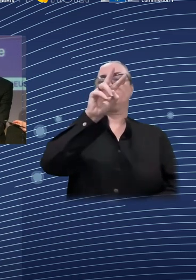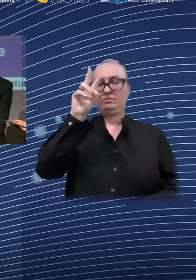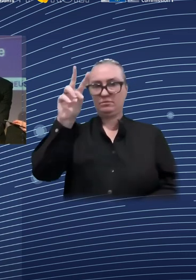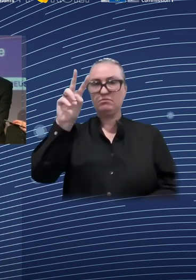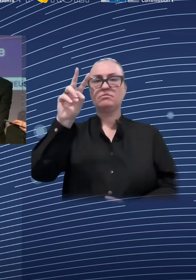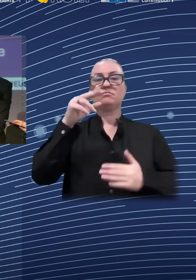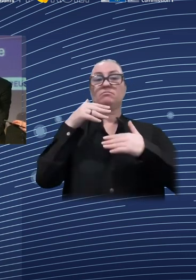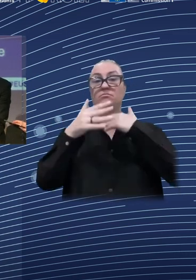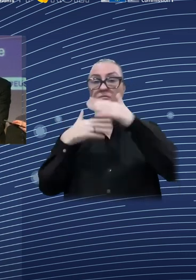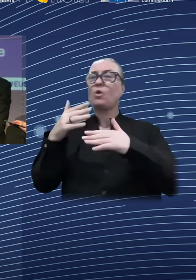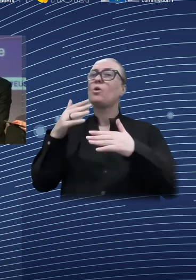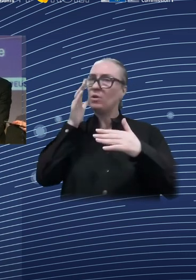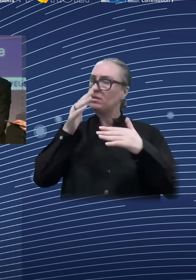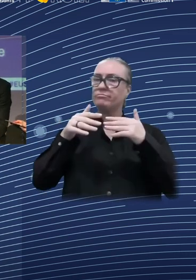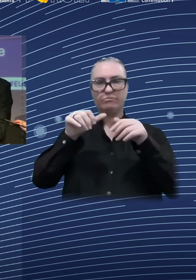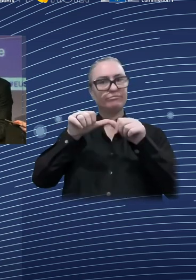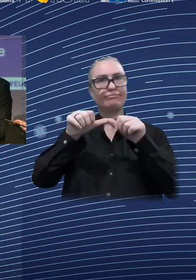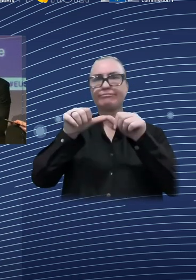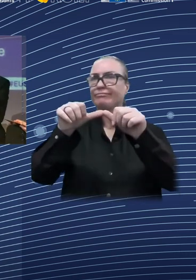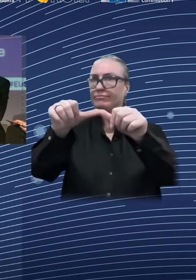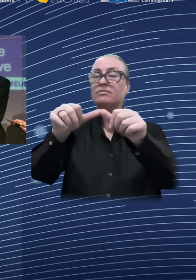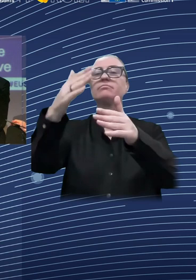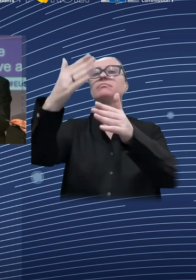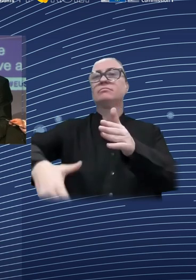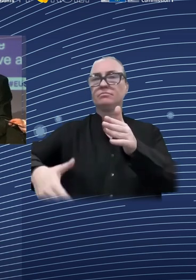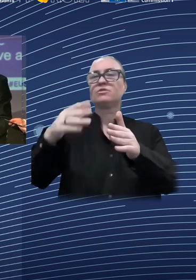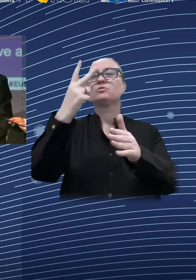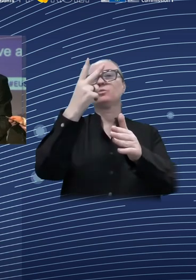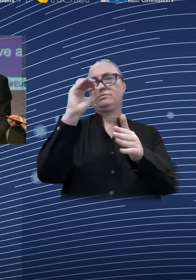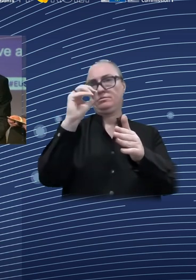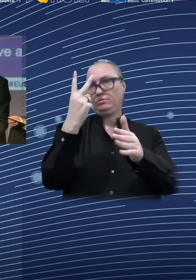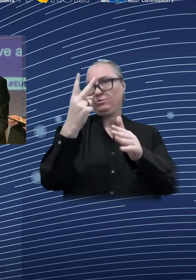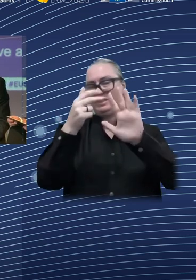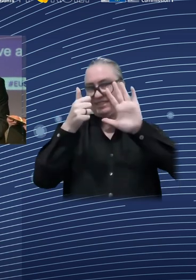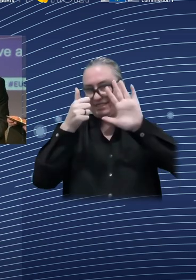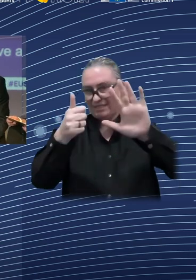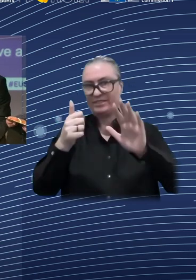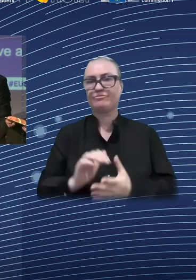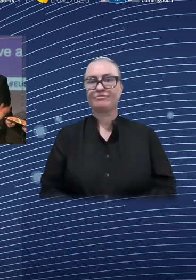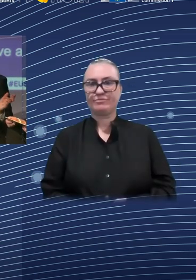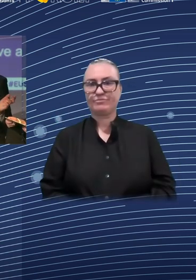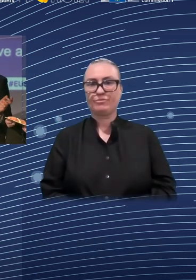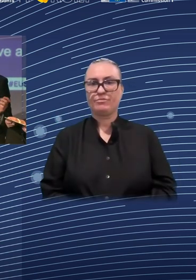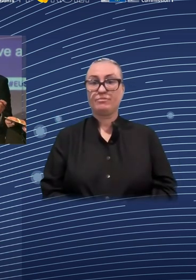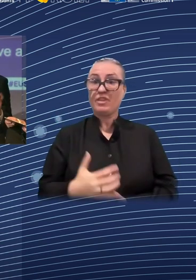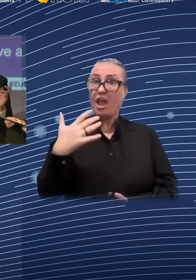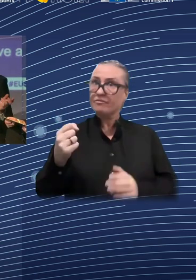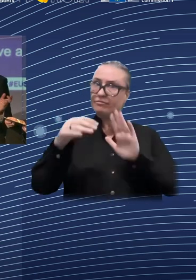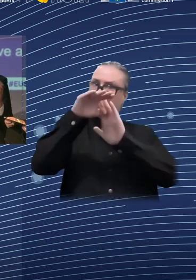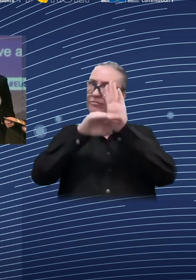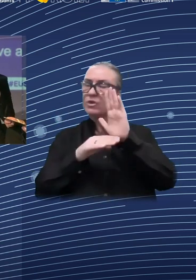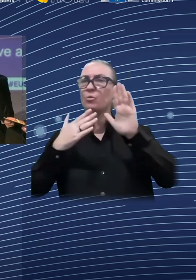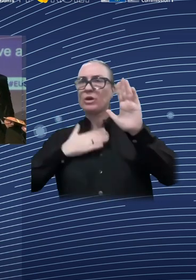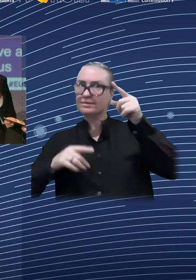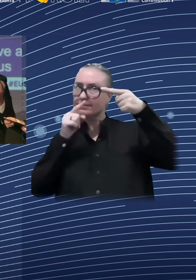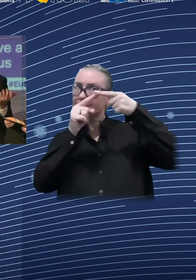She's actually creating the alliance, so you can discuss with both of us later if you want. Now, and then the other